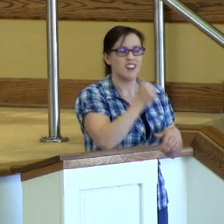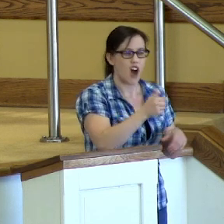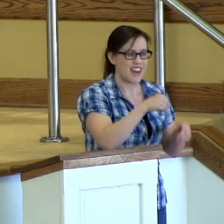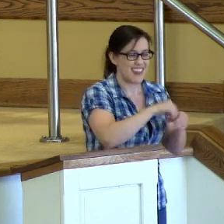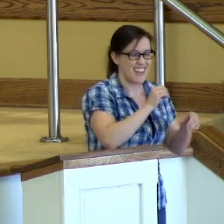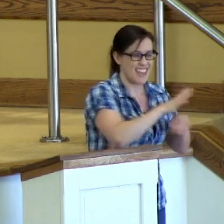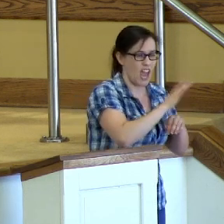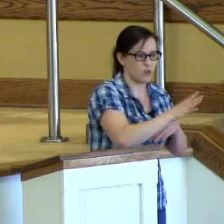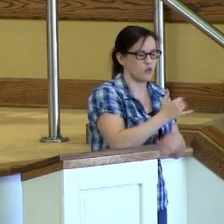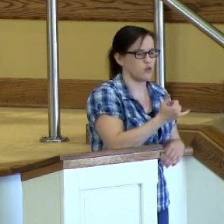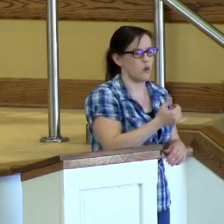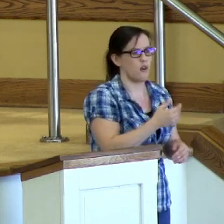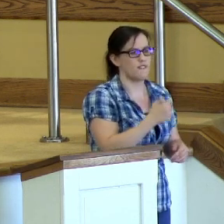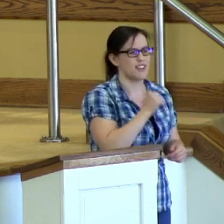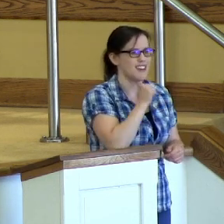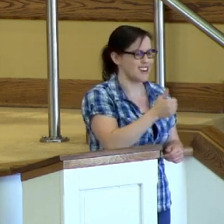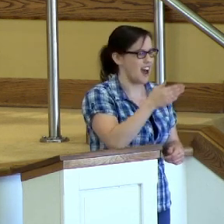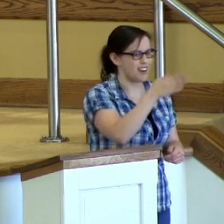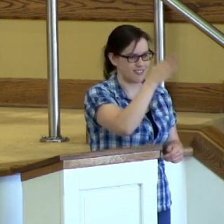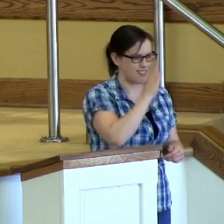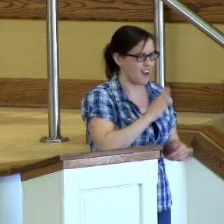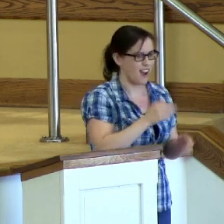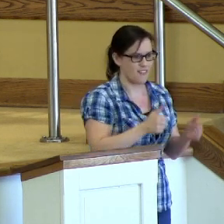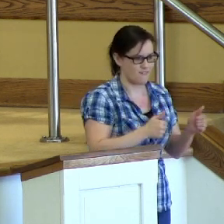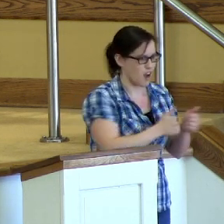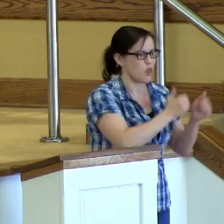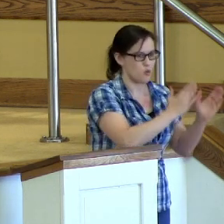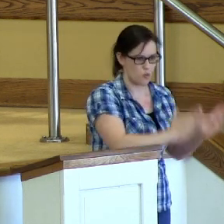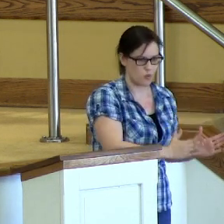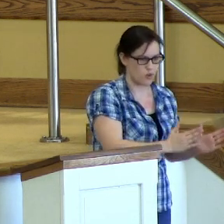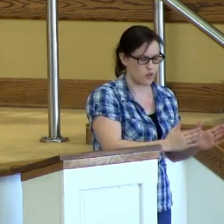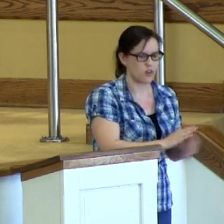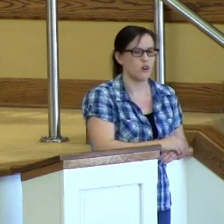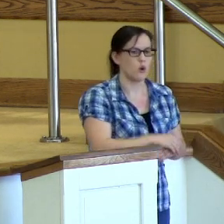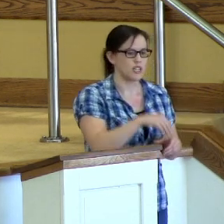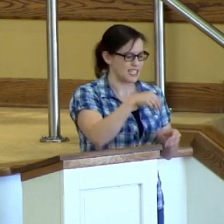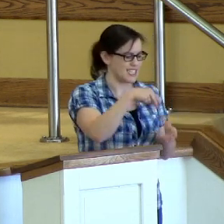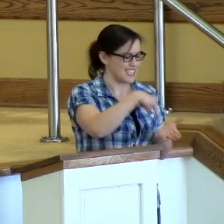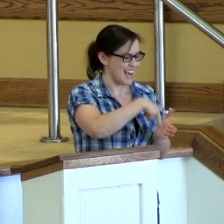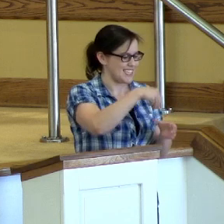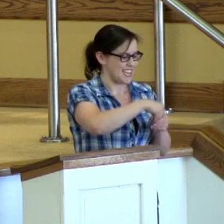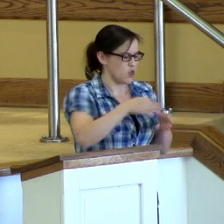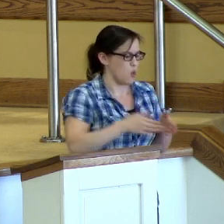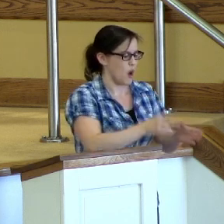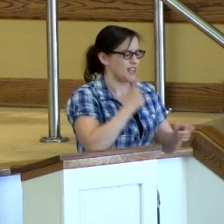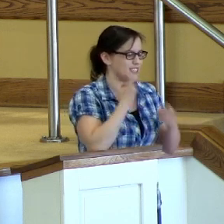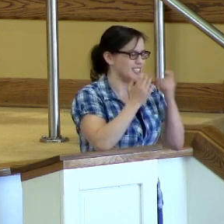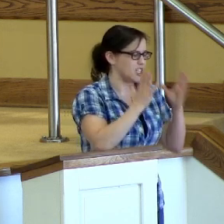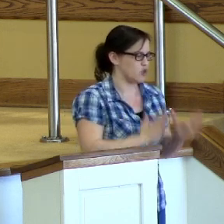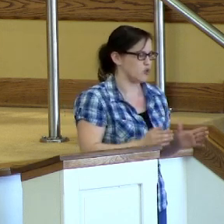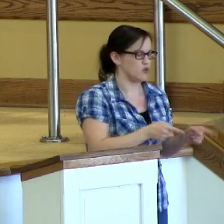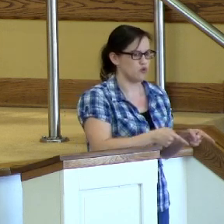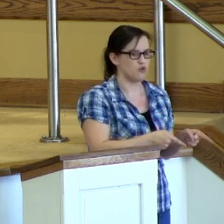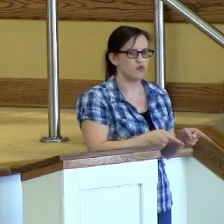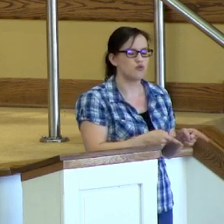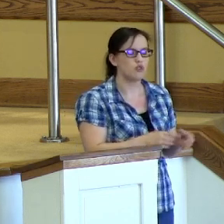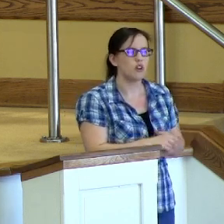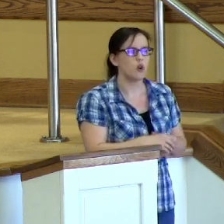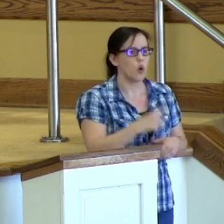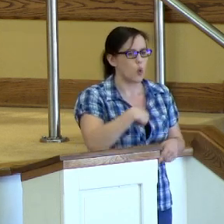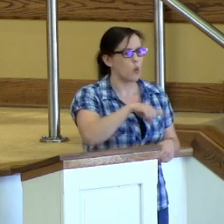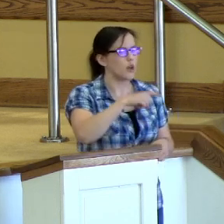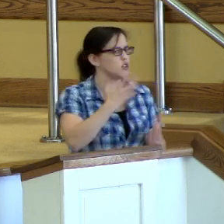standeth in the way of sinners. We don't need to be a block for sinners. We need to help people to the cross. We need to help